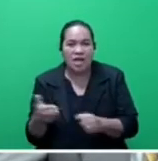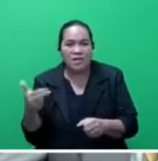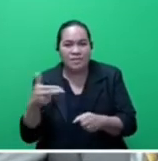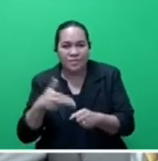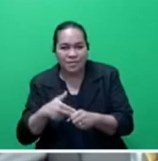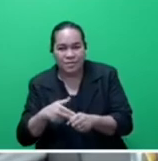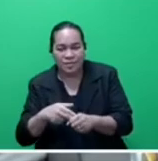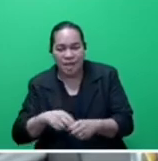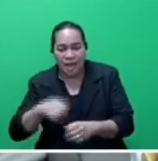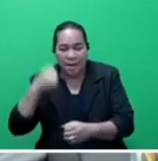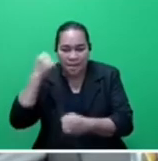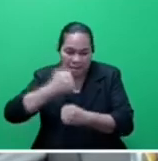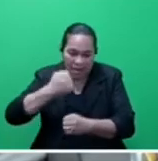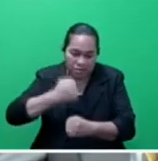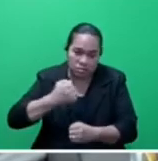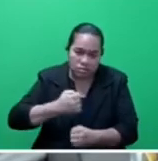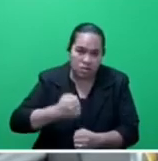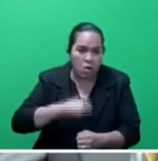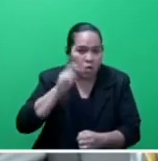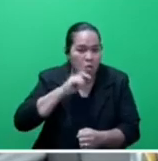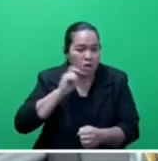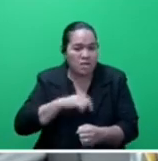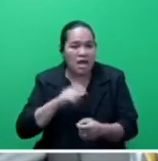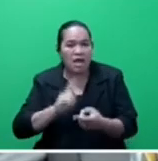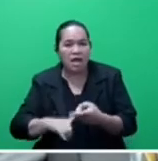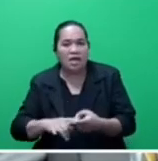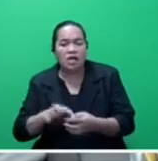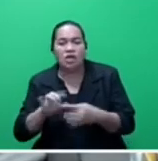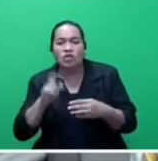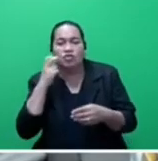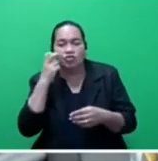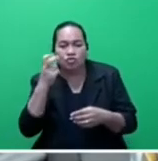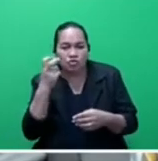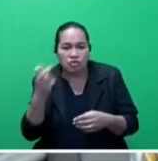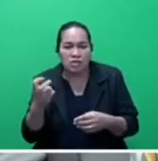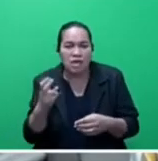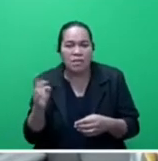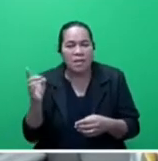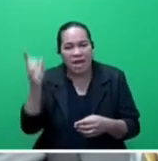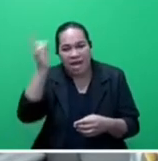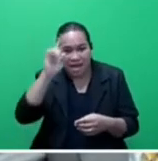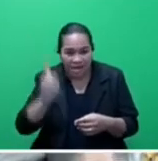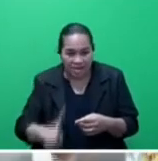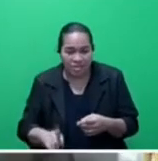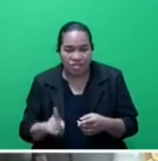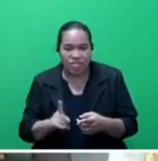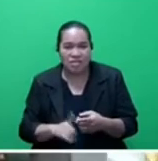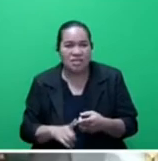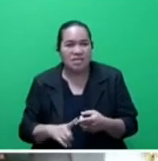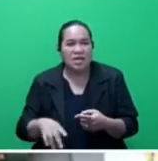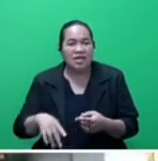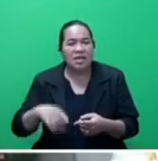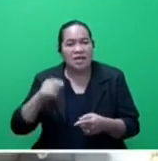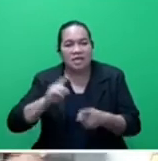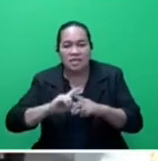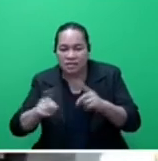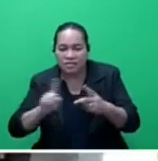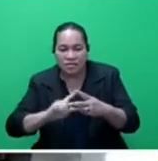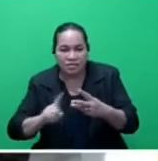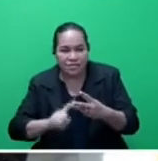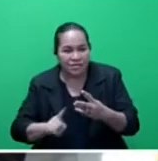mining, water industry, tourism, airline, Water Authority of Fiji, Energy Fiji Limited, and others we may identify going